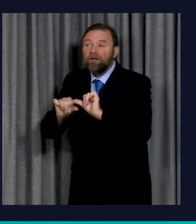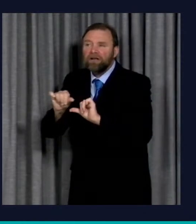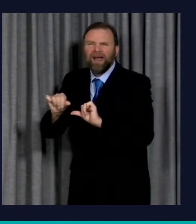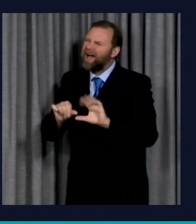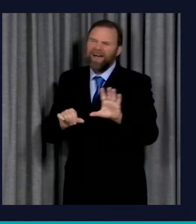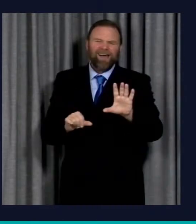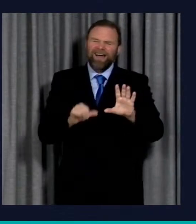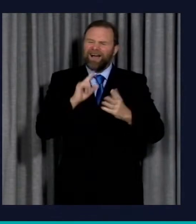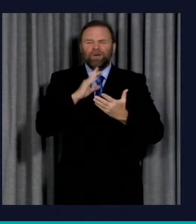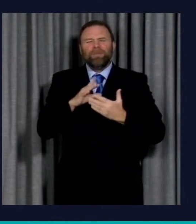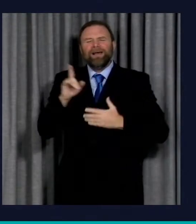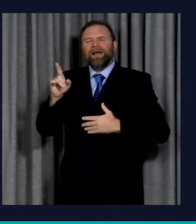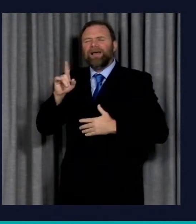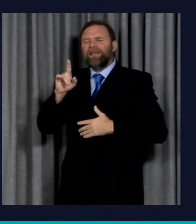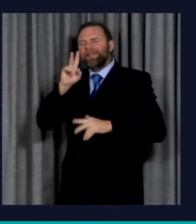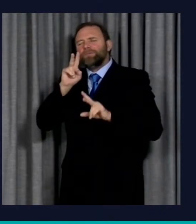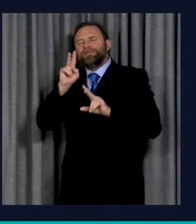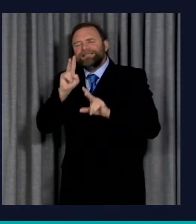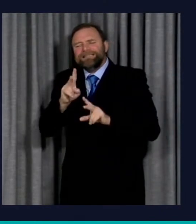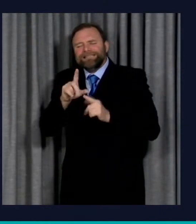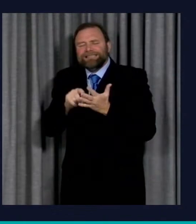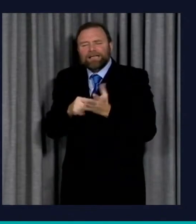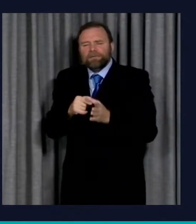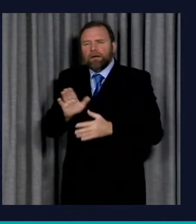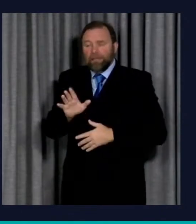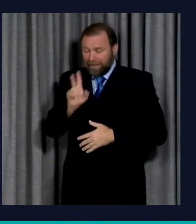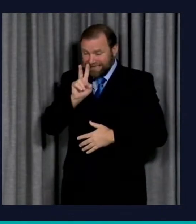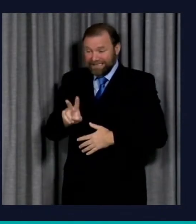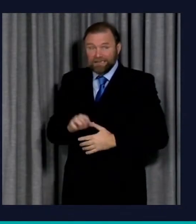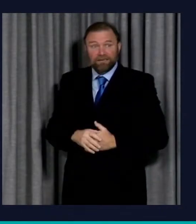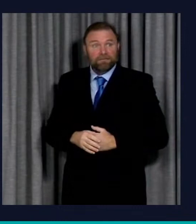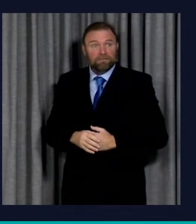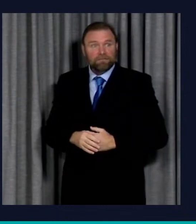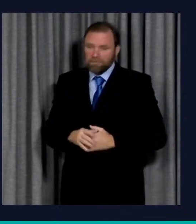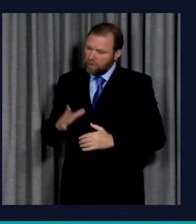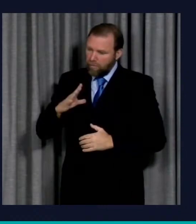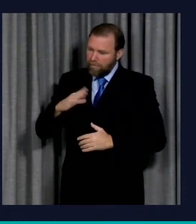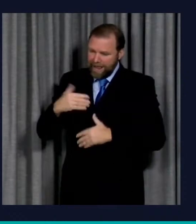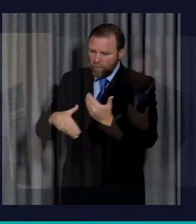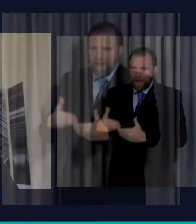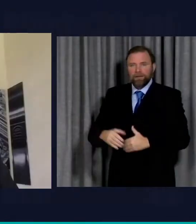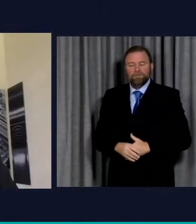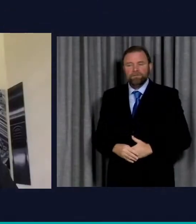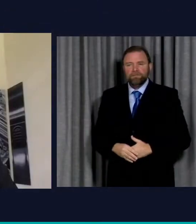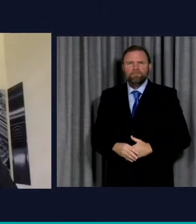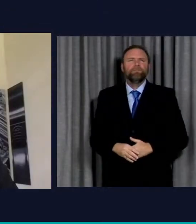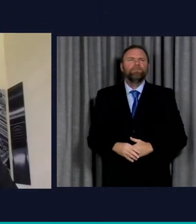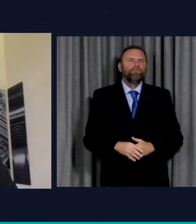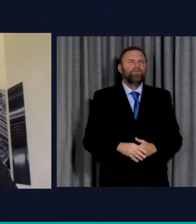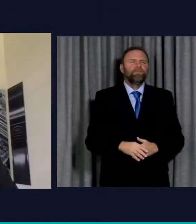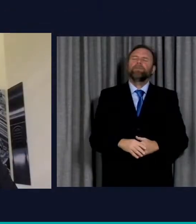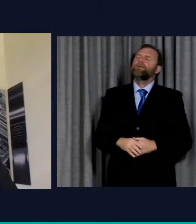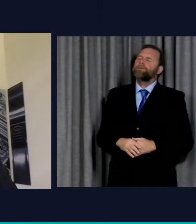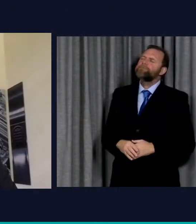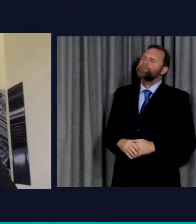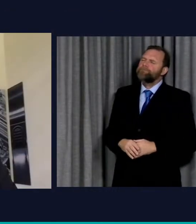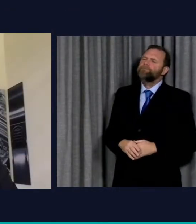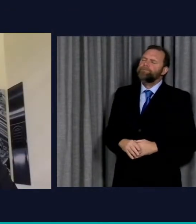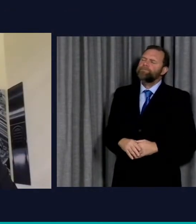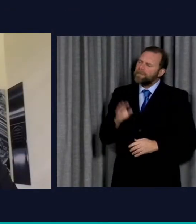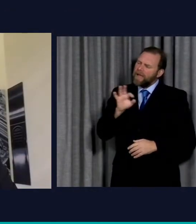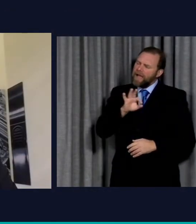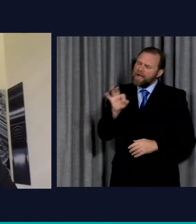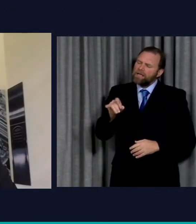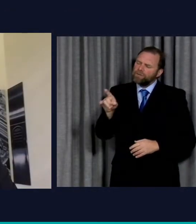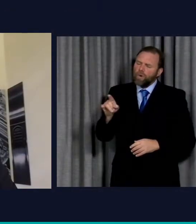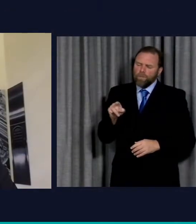the data. They see the data, but they're not prepared to act on it. And what is stopping a group of